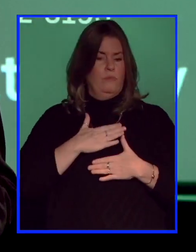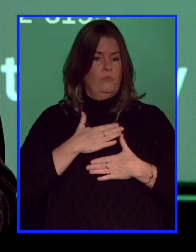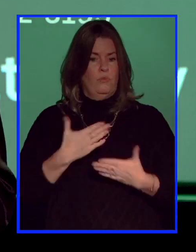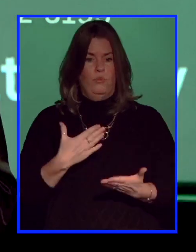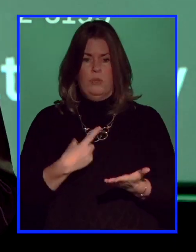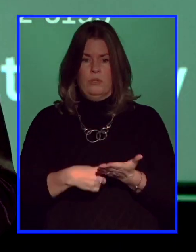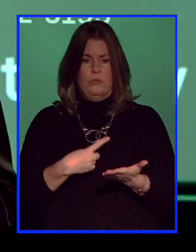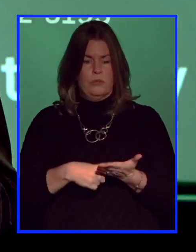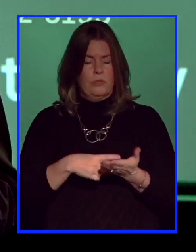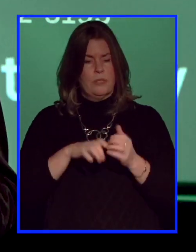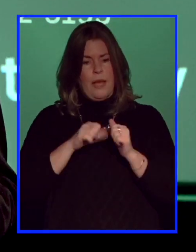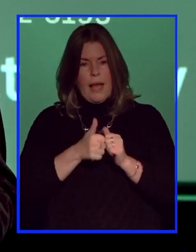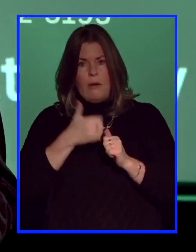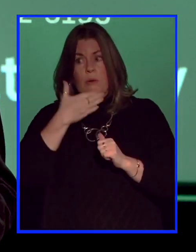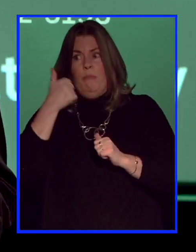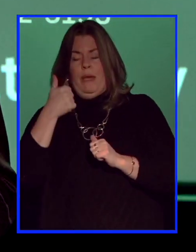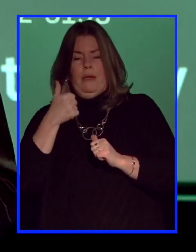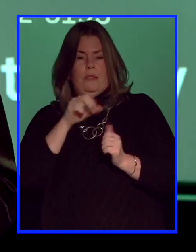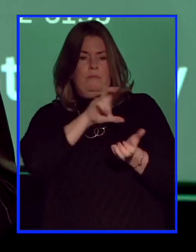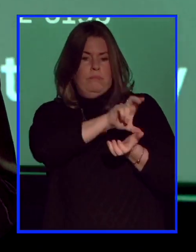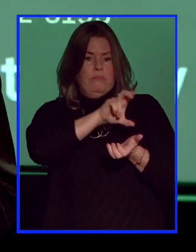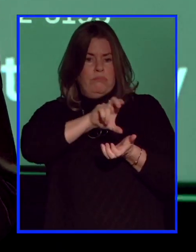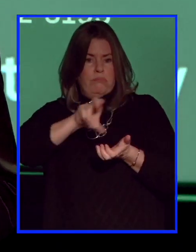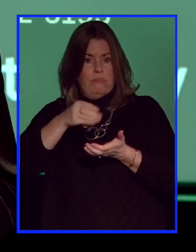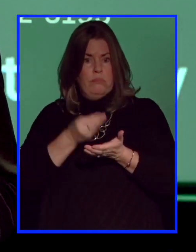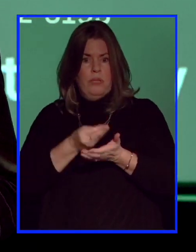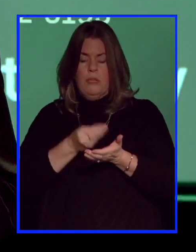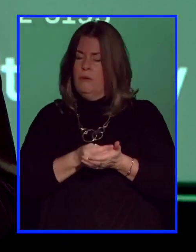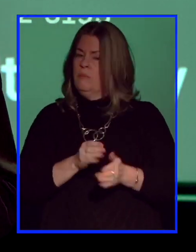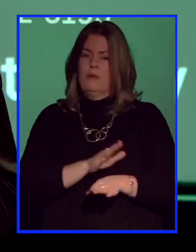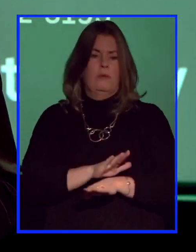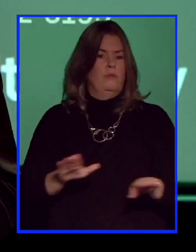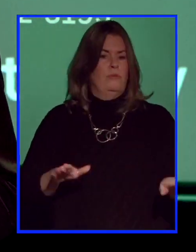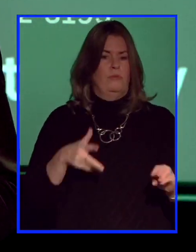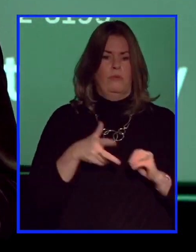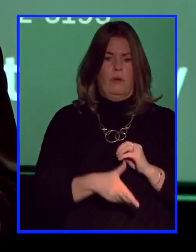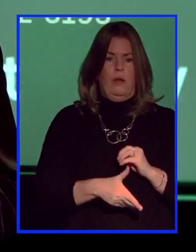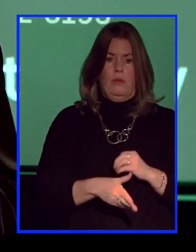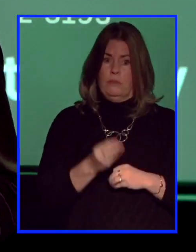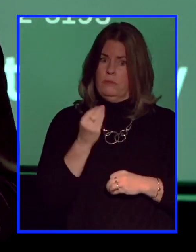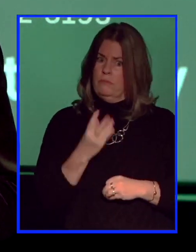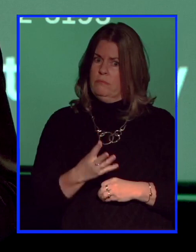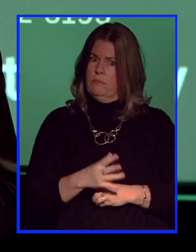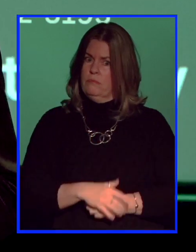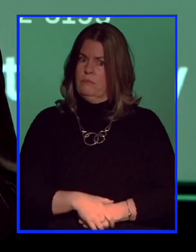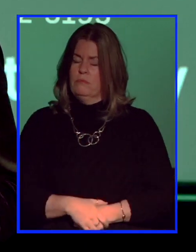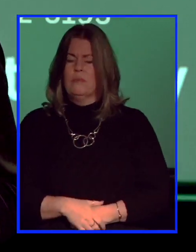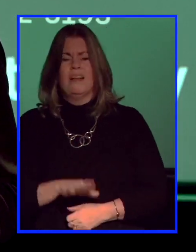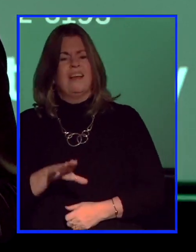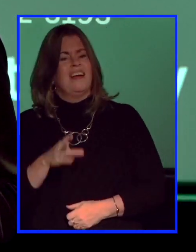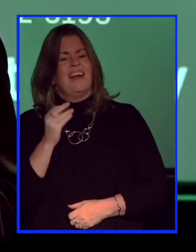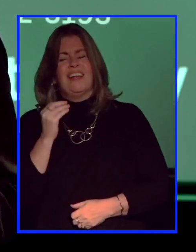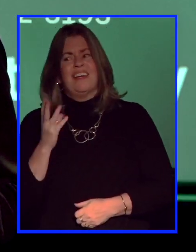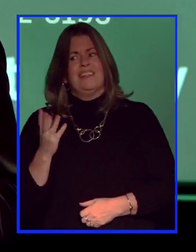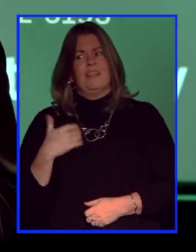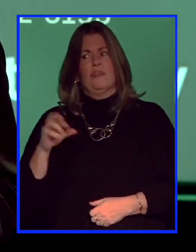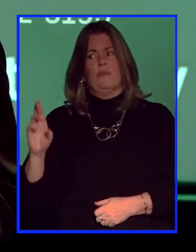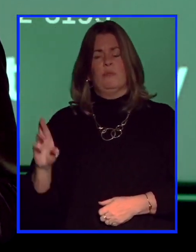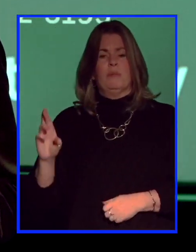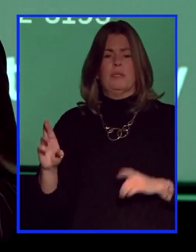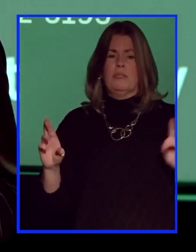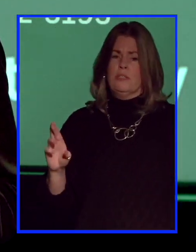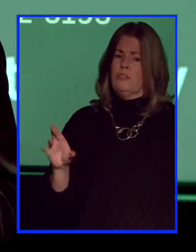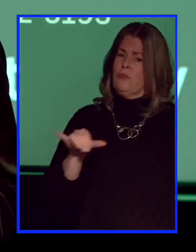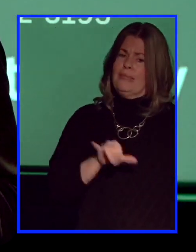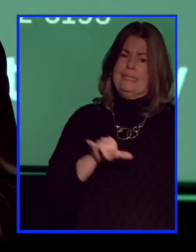can spend the money better, or do we need more? But there have not been cuts. Yeah, and I got to tell you, the Republicans and Democrats are on